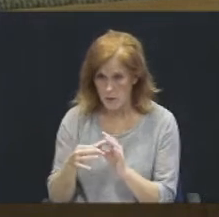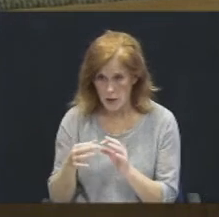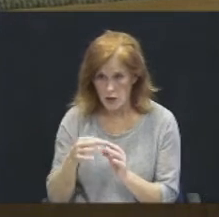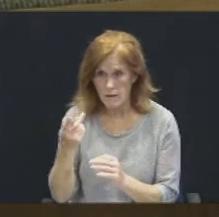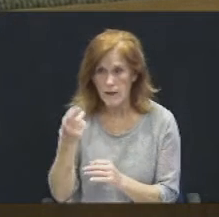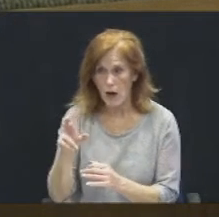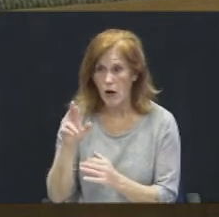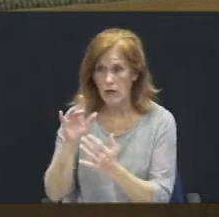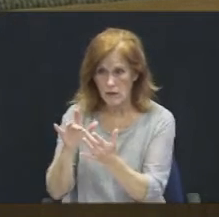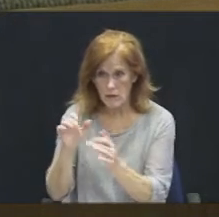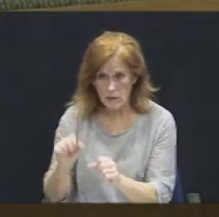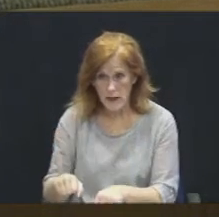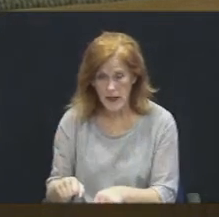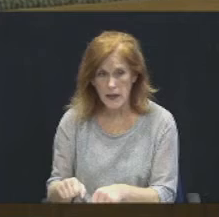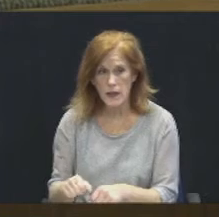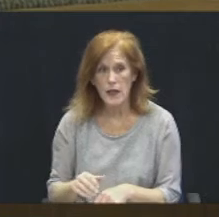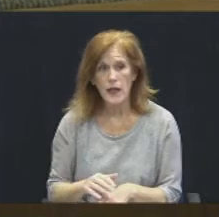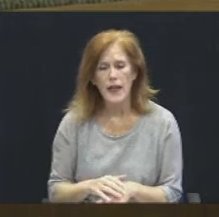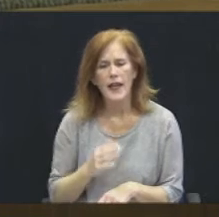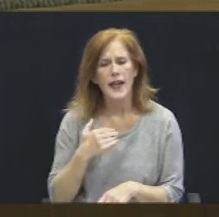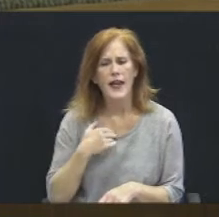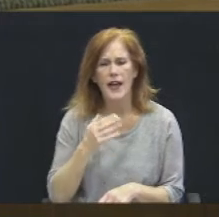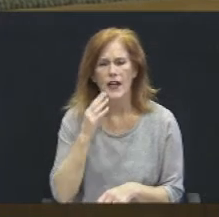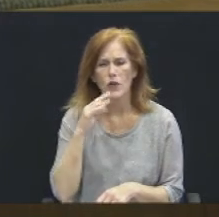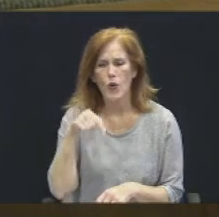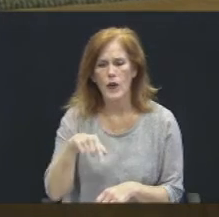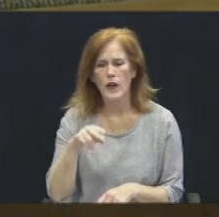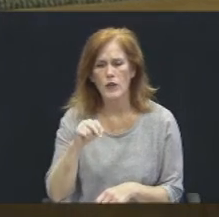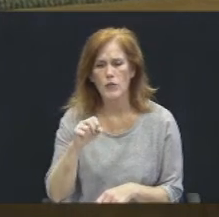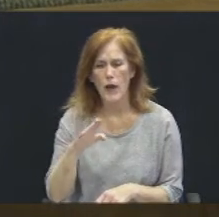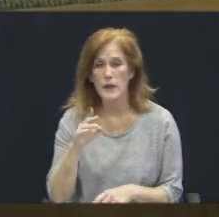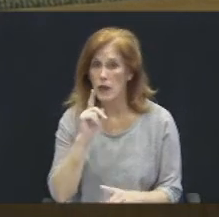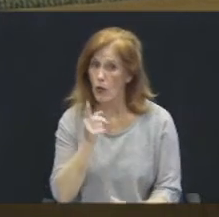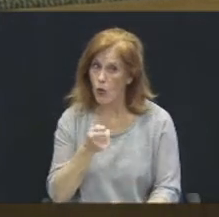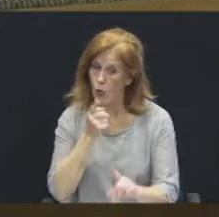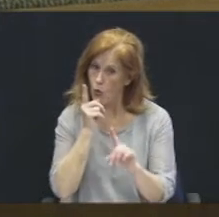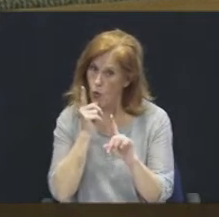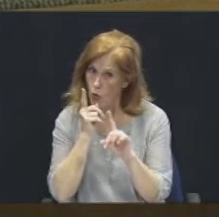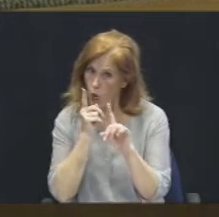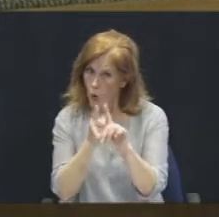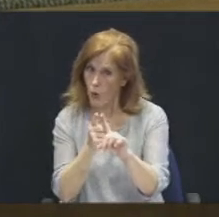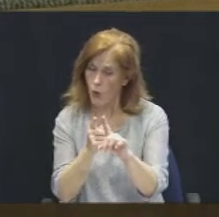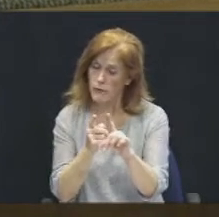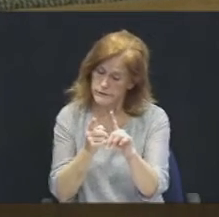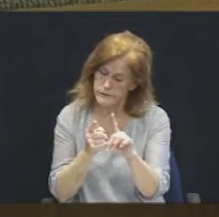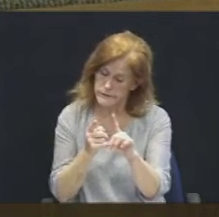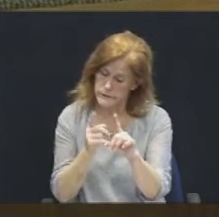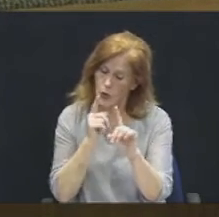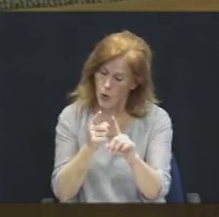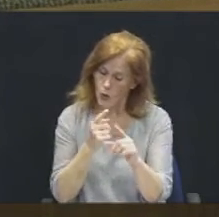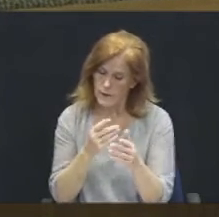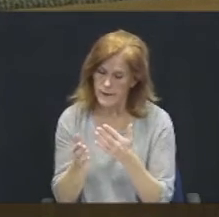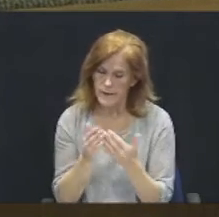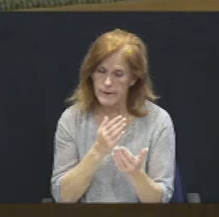mean, yep. Those are, and the goal I know in the state, at least in terms of the goal, is that